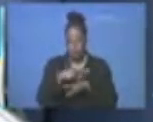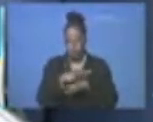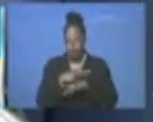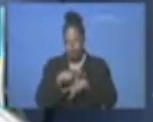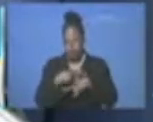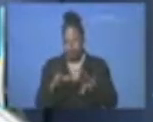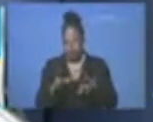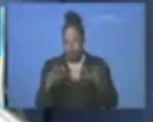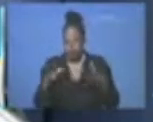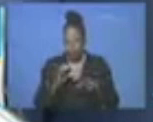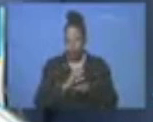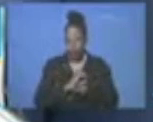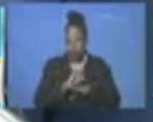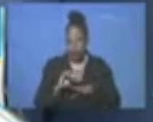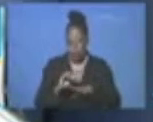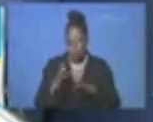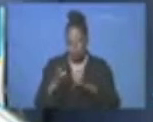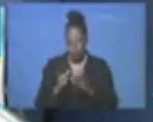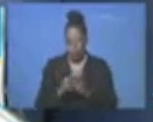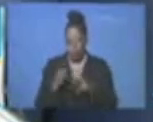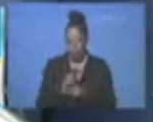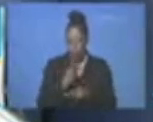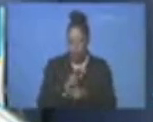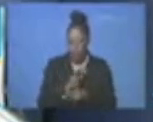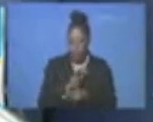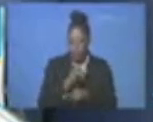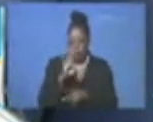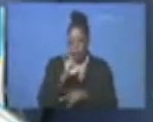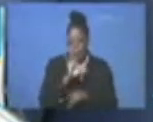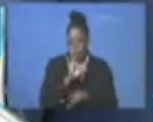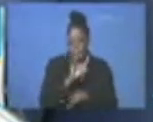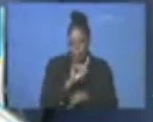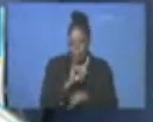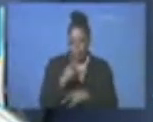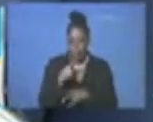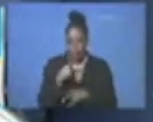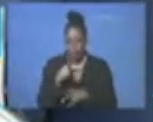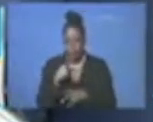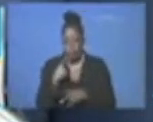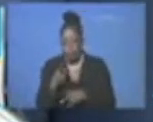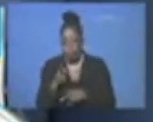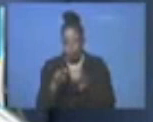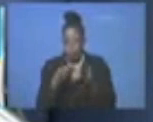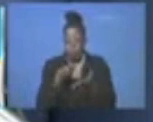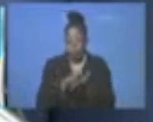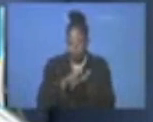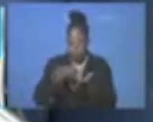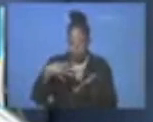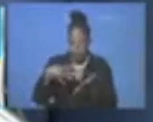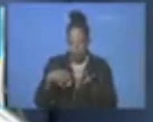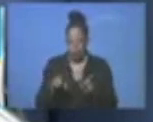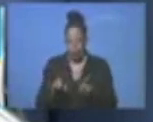600 rooms and you multiply that by 5 nights, depends on what's the cost of the room. Then that tells you how much money is being spent. Then you look at